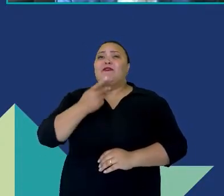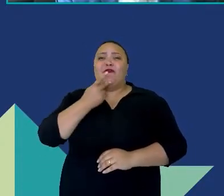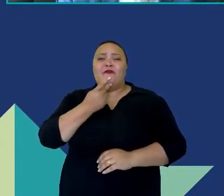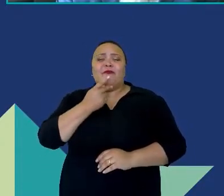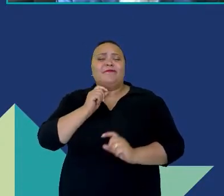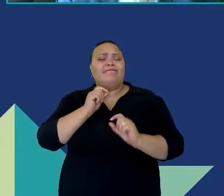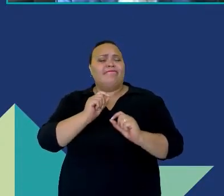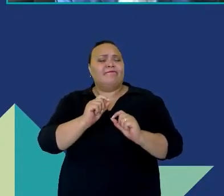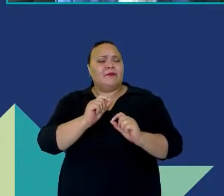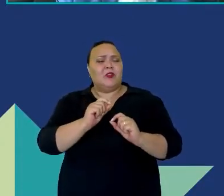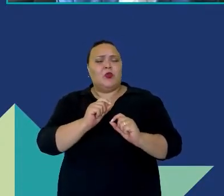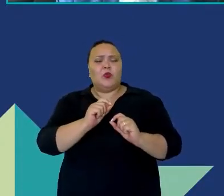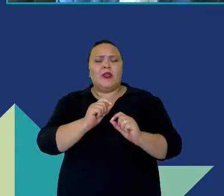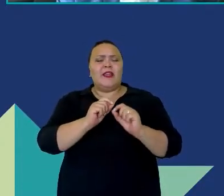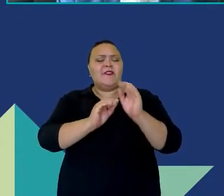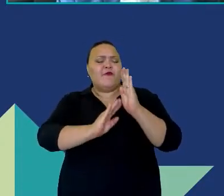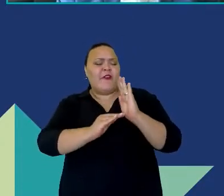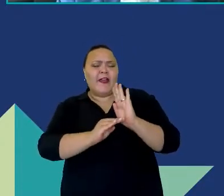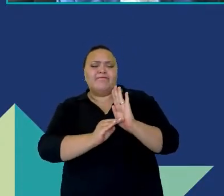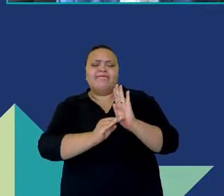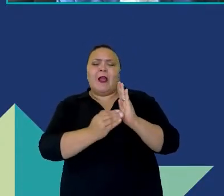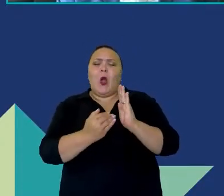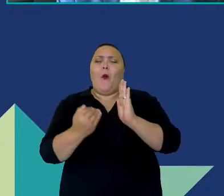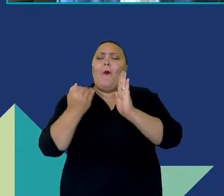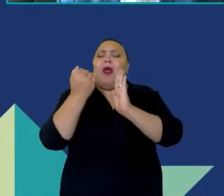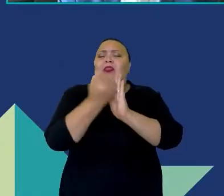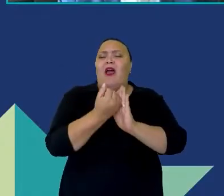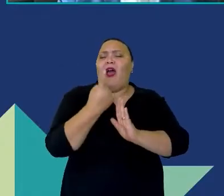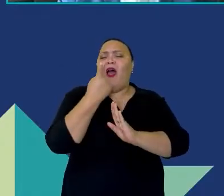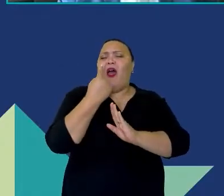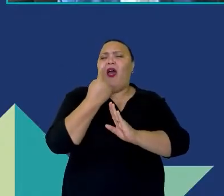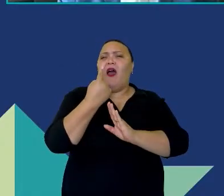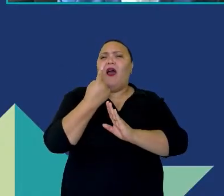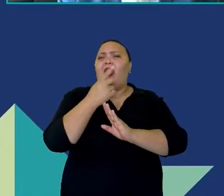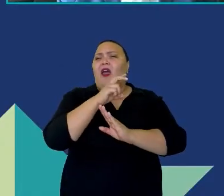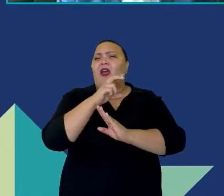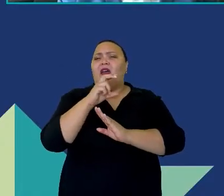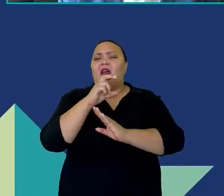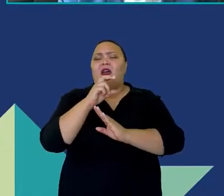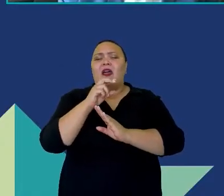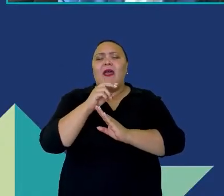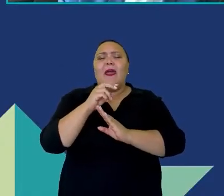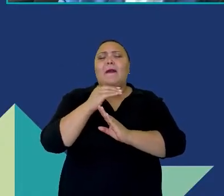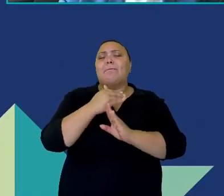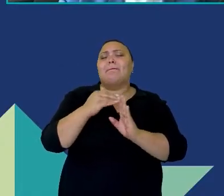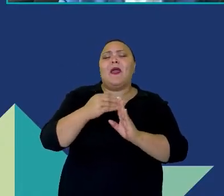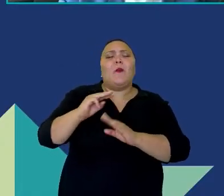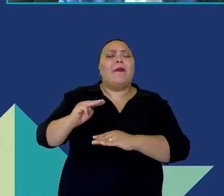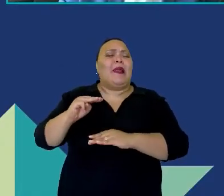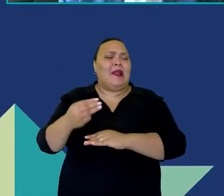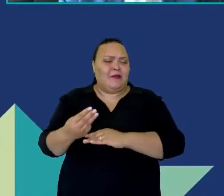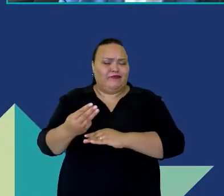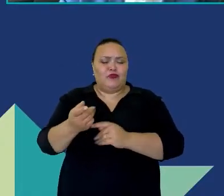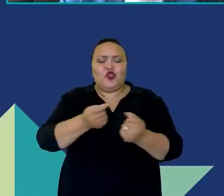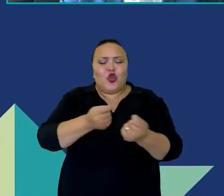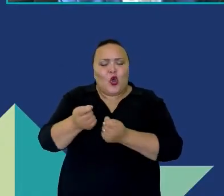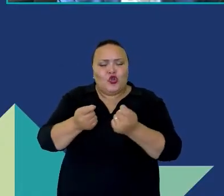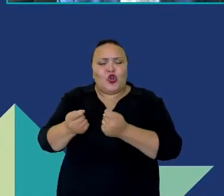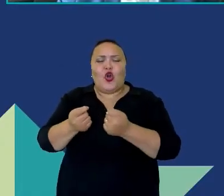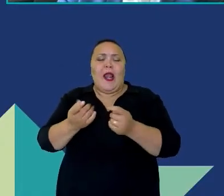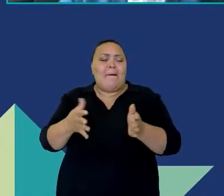the pond went up a bit. Also, KPIs do not relate to the dam safety in general, and they